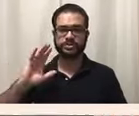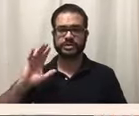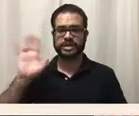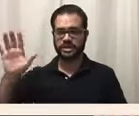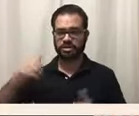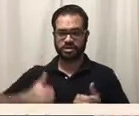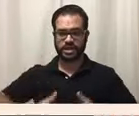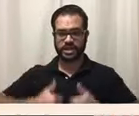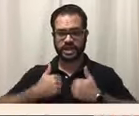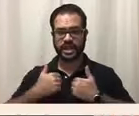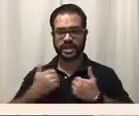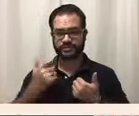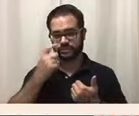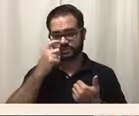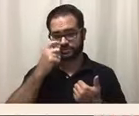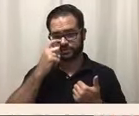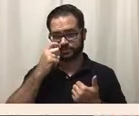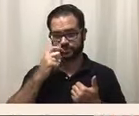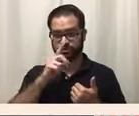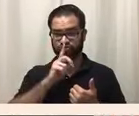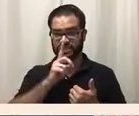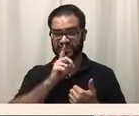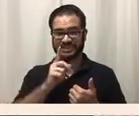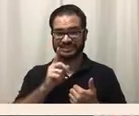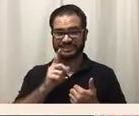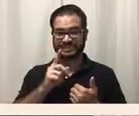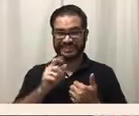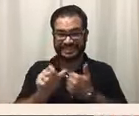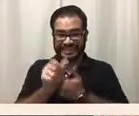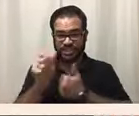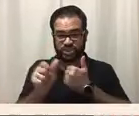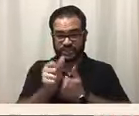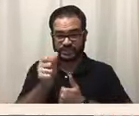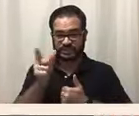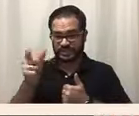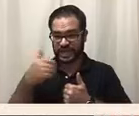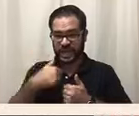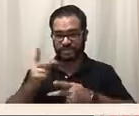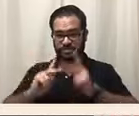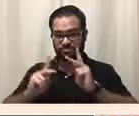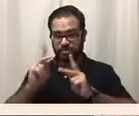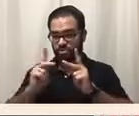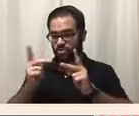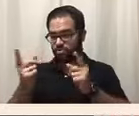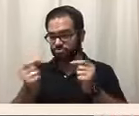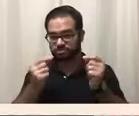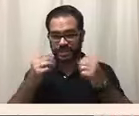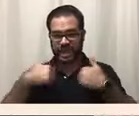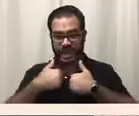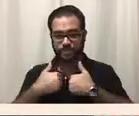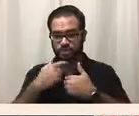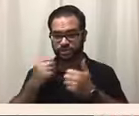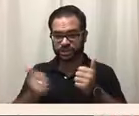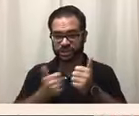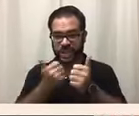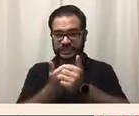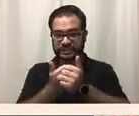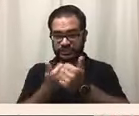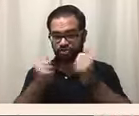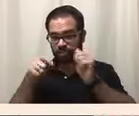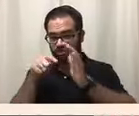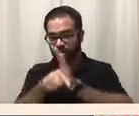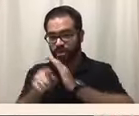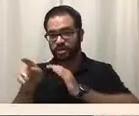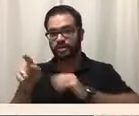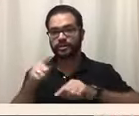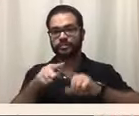at stake. They had predators after them. And yet, since